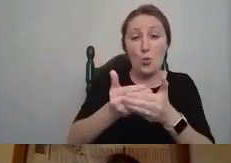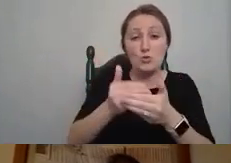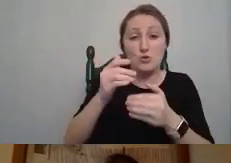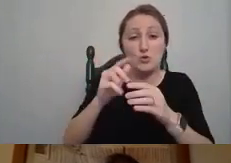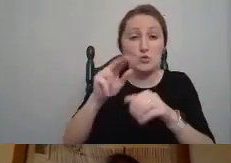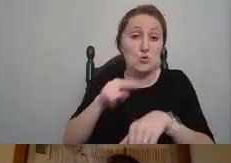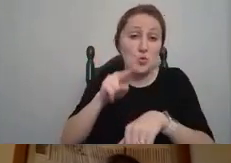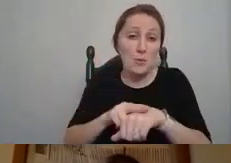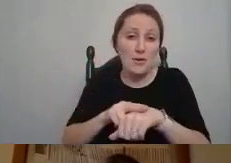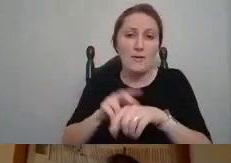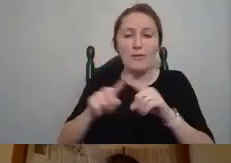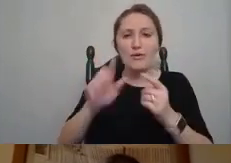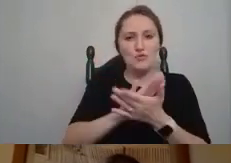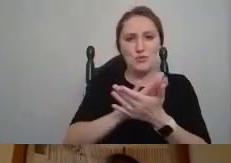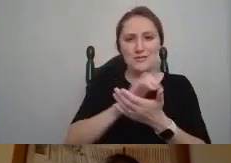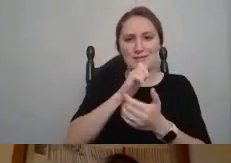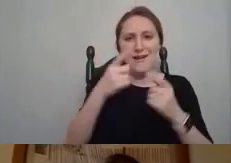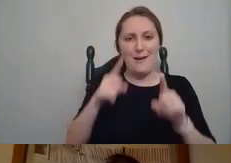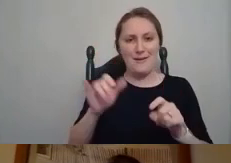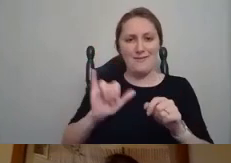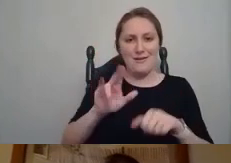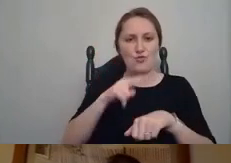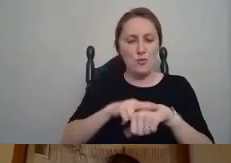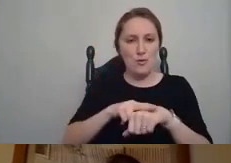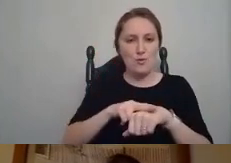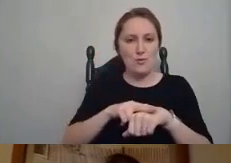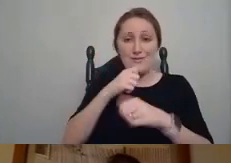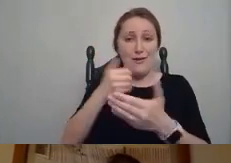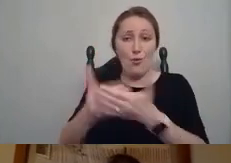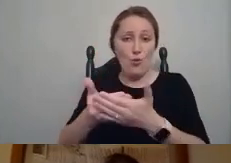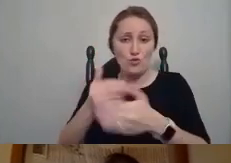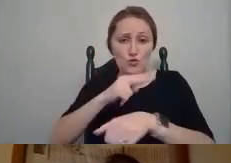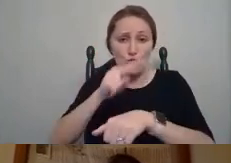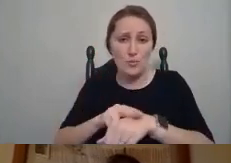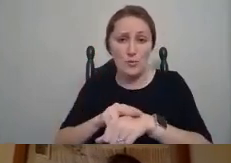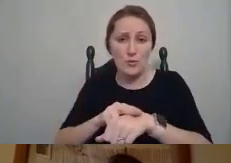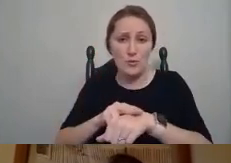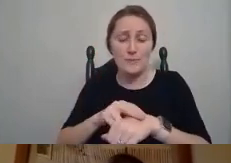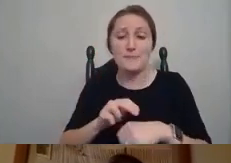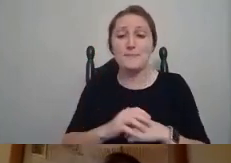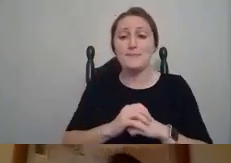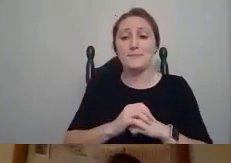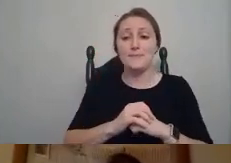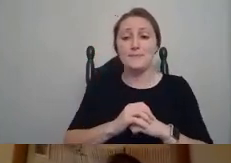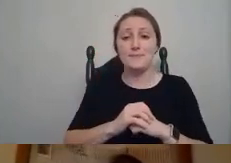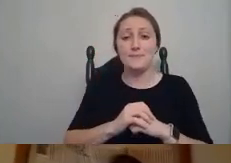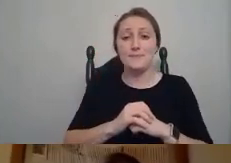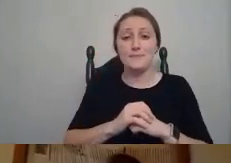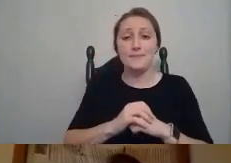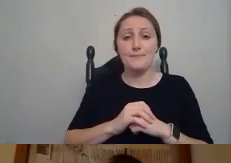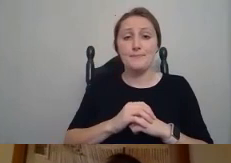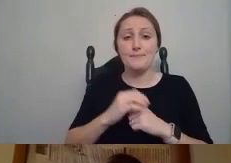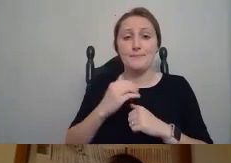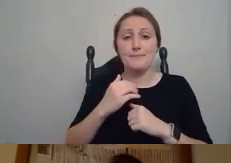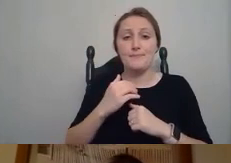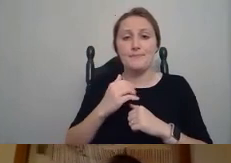but school's not happening like normal or even close to normal. So I don't know. I don't think I need to